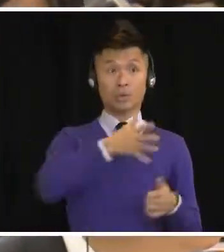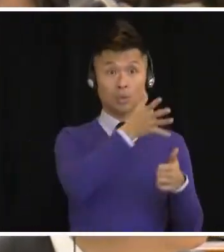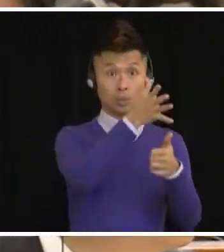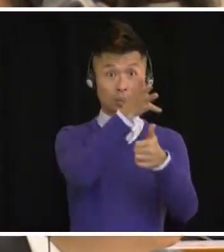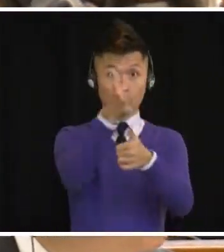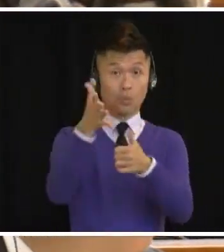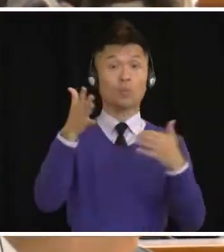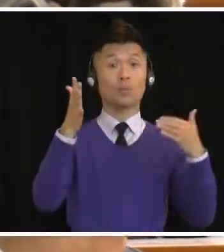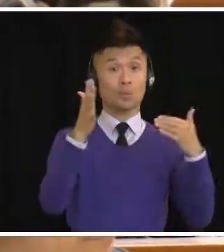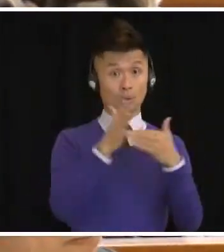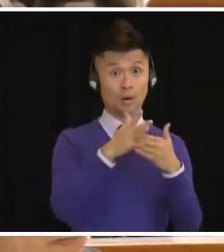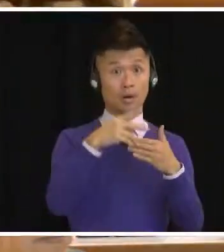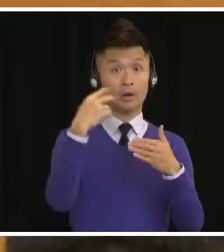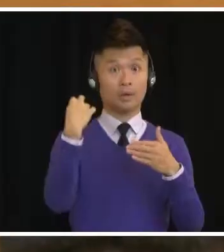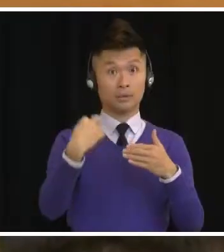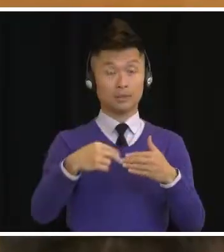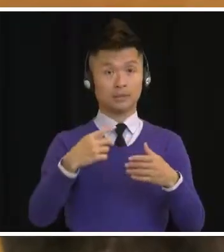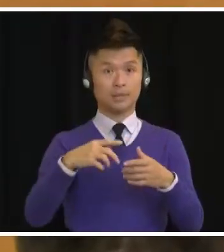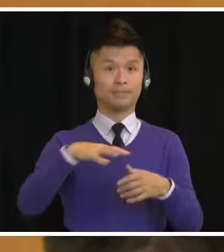And